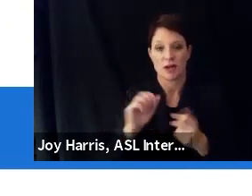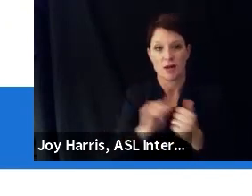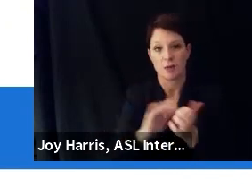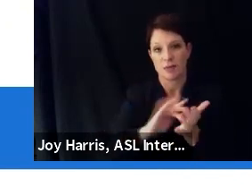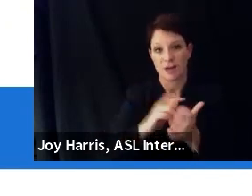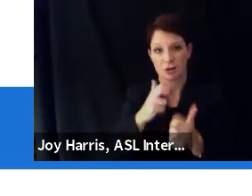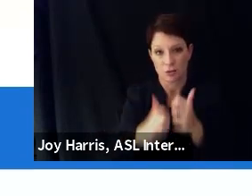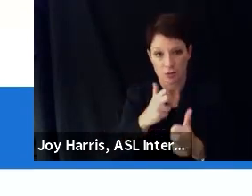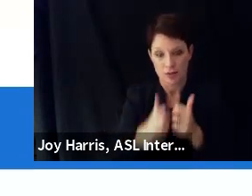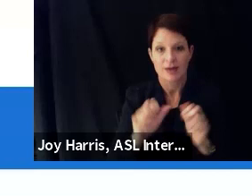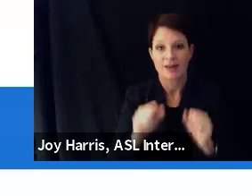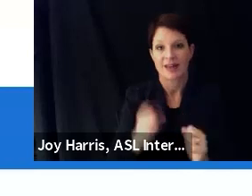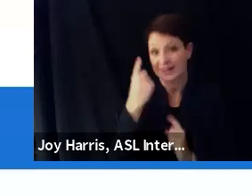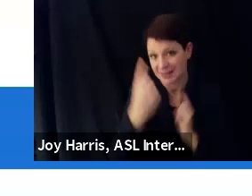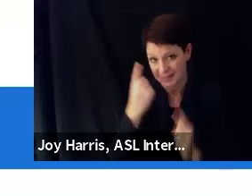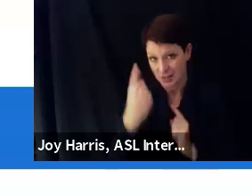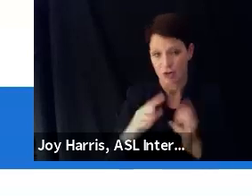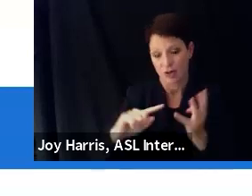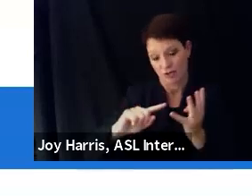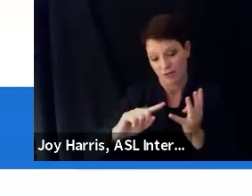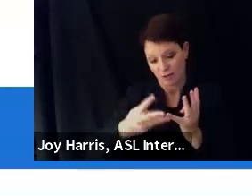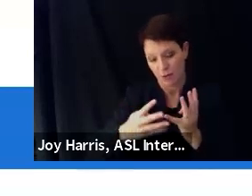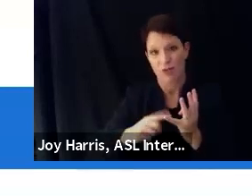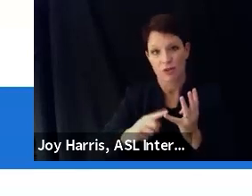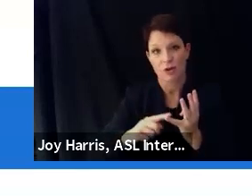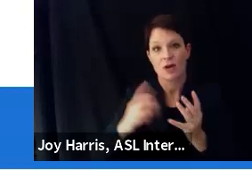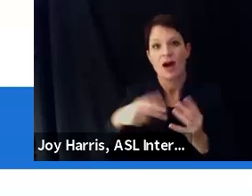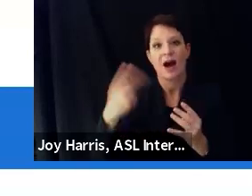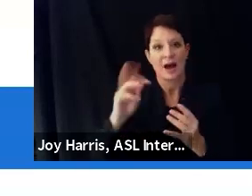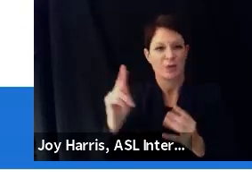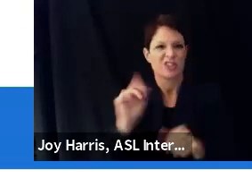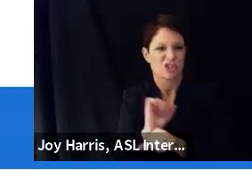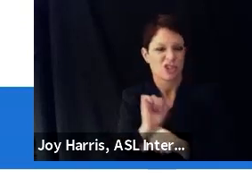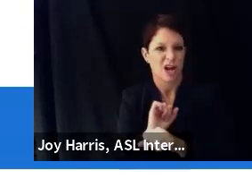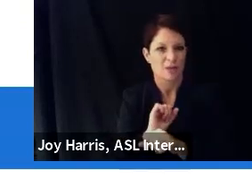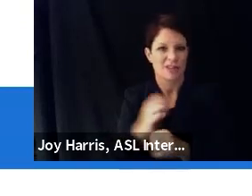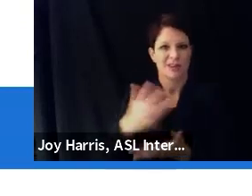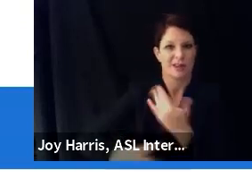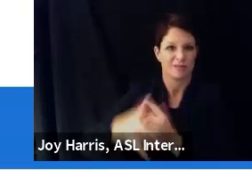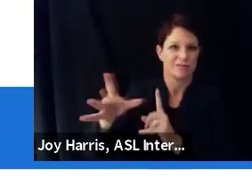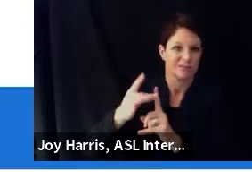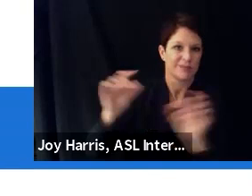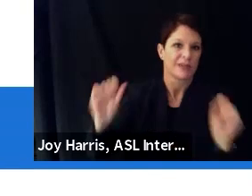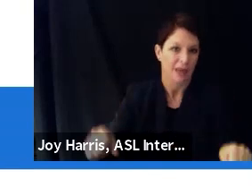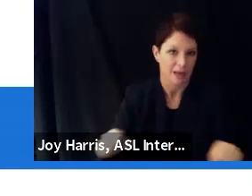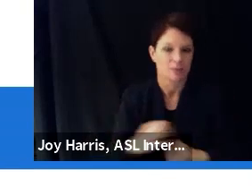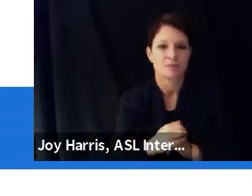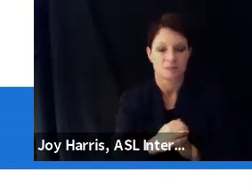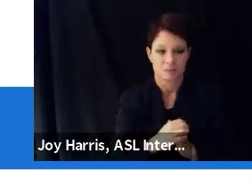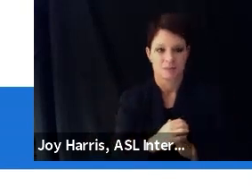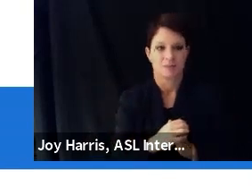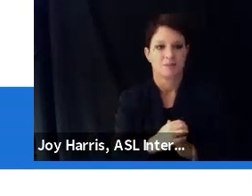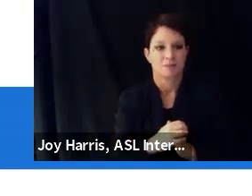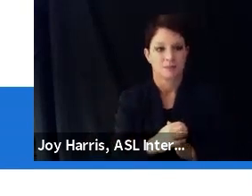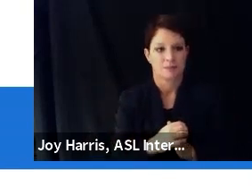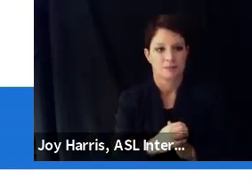conditions can consider it, and those people who have high-risk jobs can consider it as well. And this